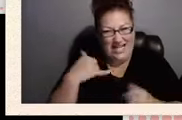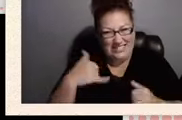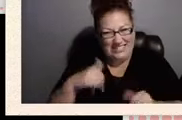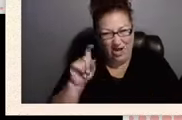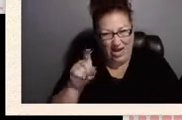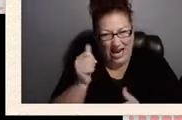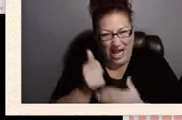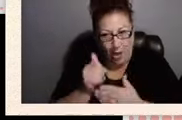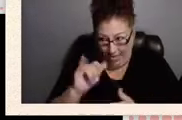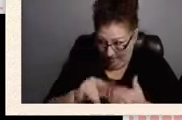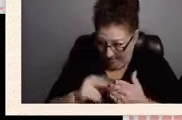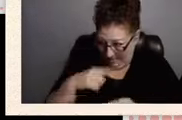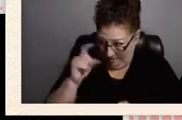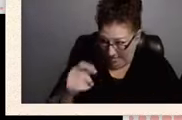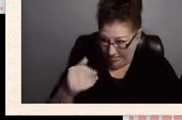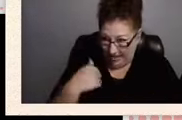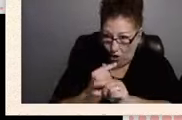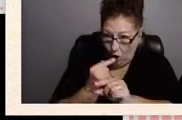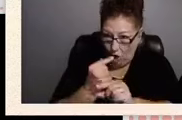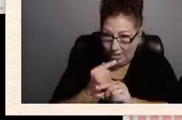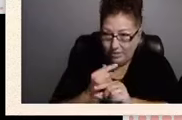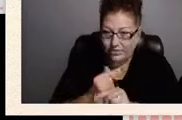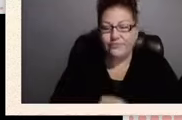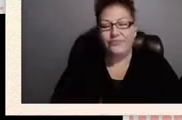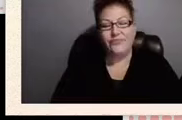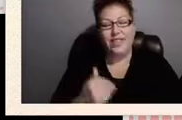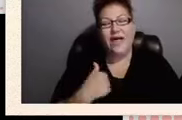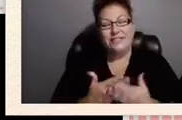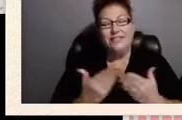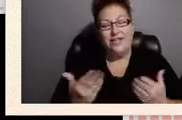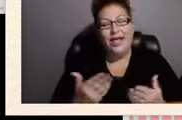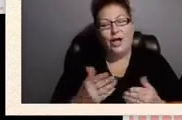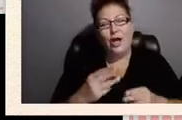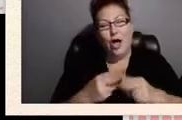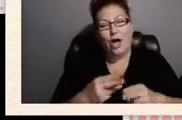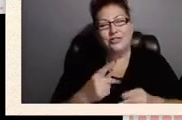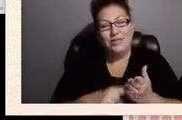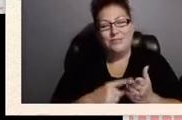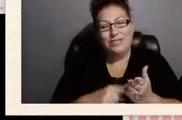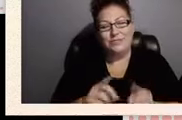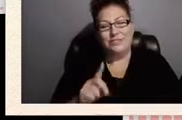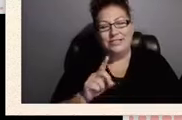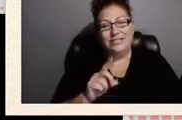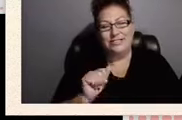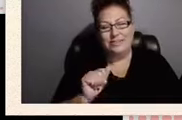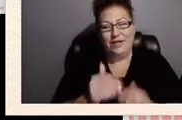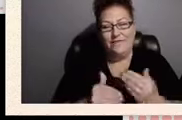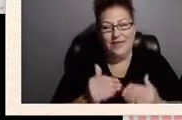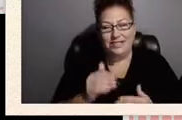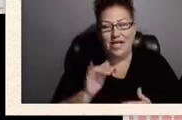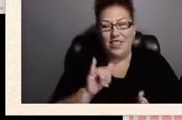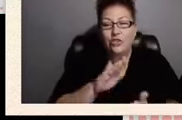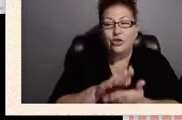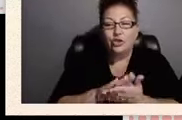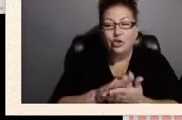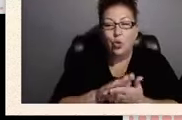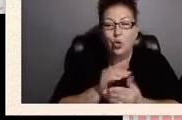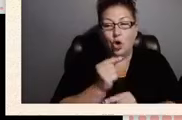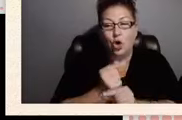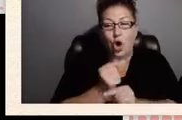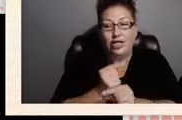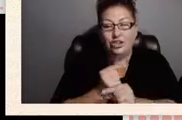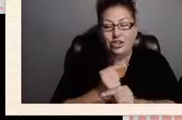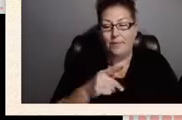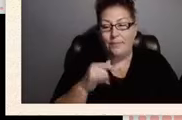guardian? So there is this thing that is called sometimes in the disability space, the school to guardianship pipeline. And that is